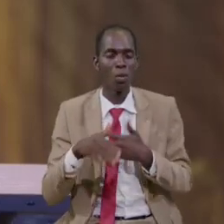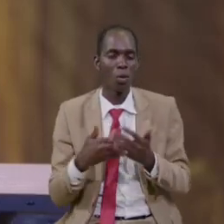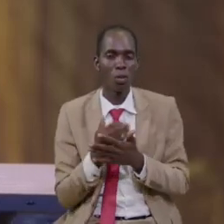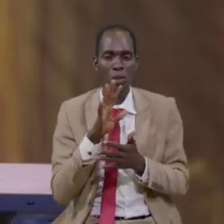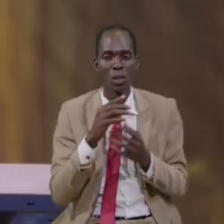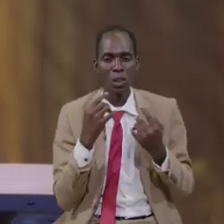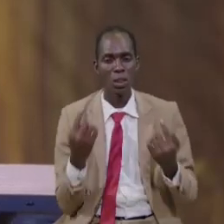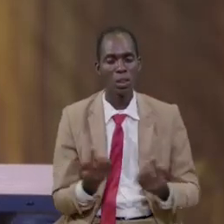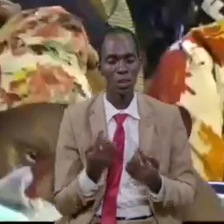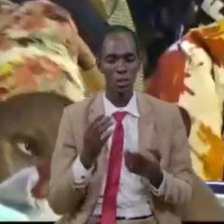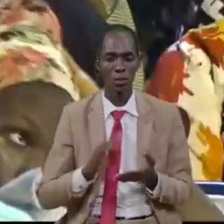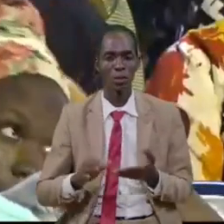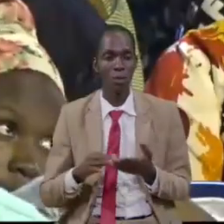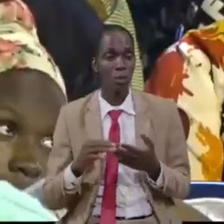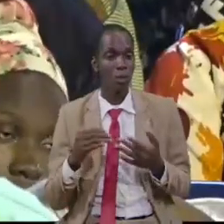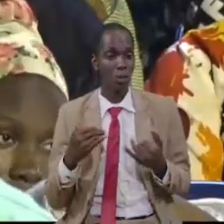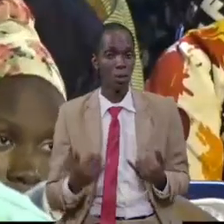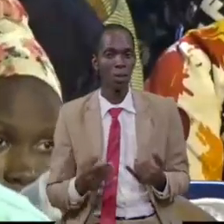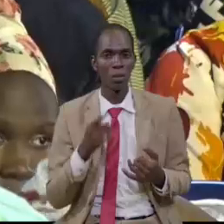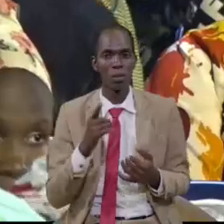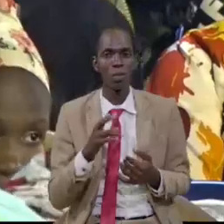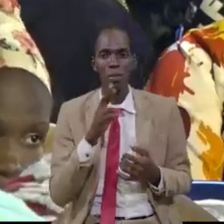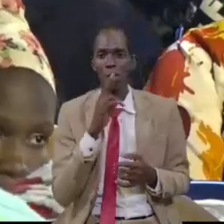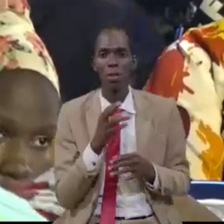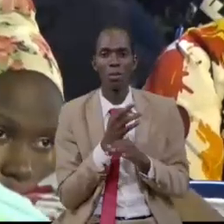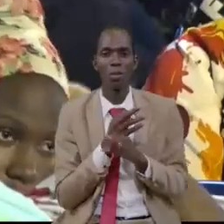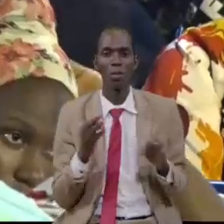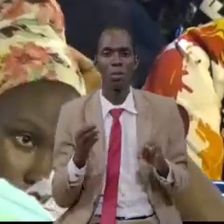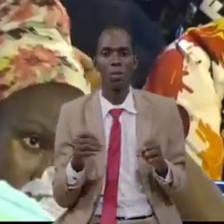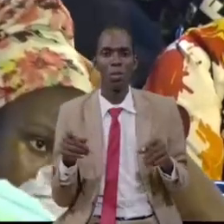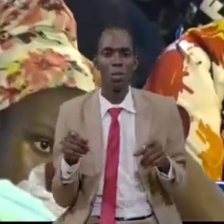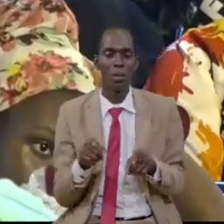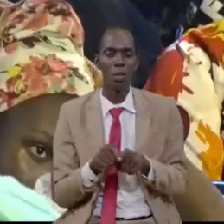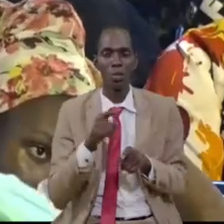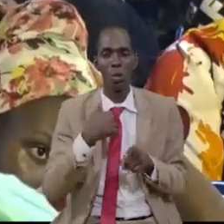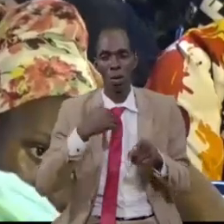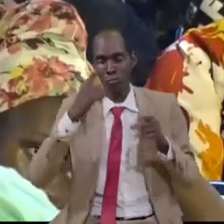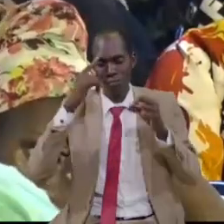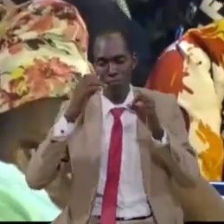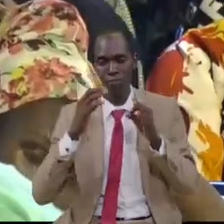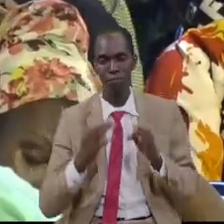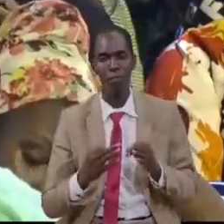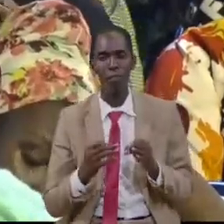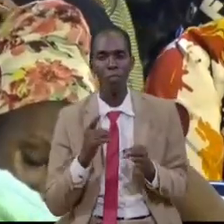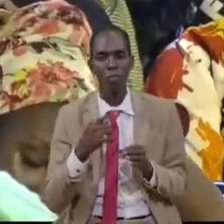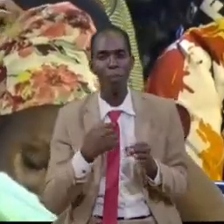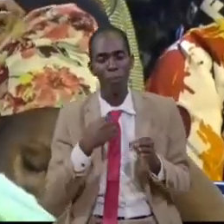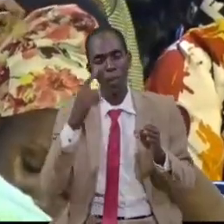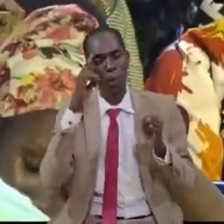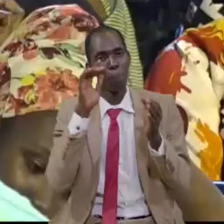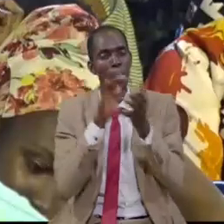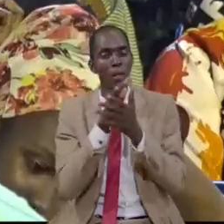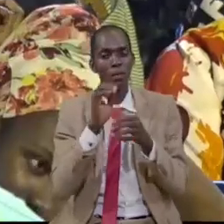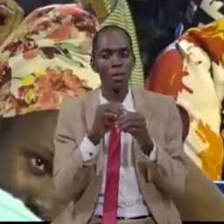All. Now you are free. As you have made up your mind, as you have trusted the Lord, as you have confessed